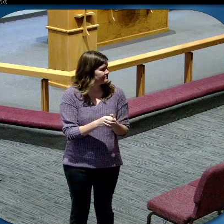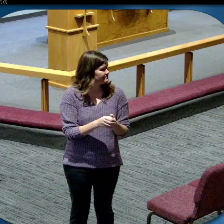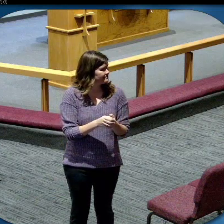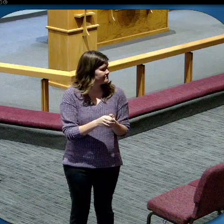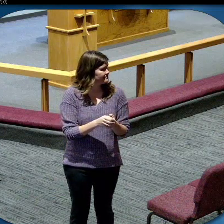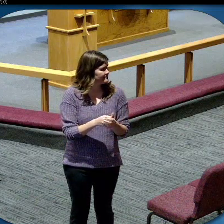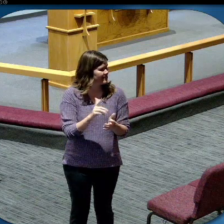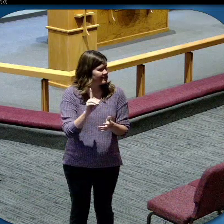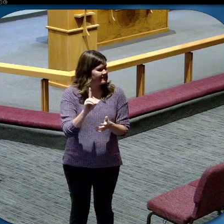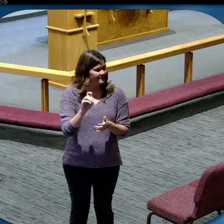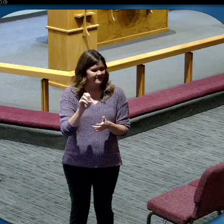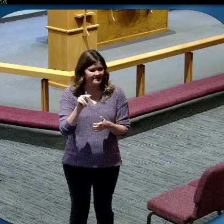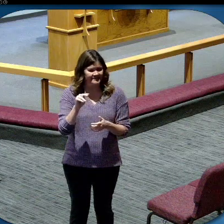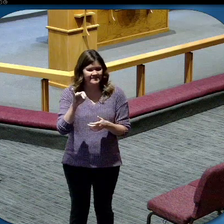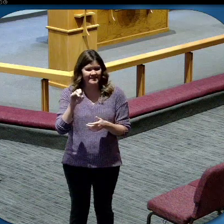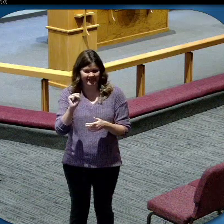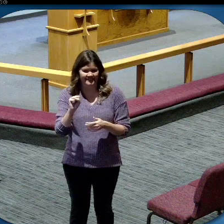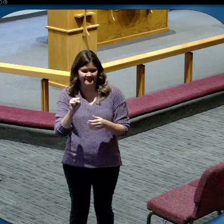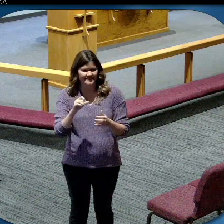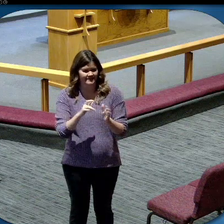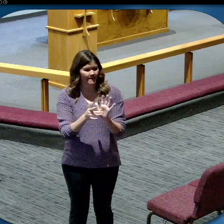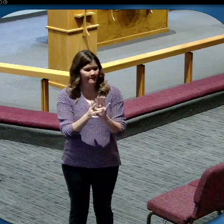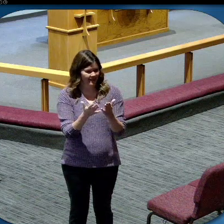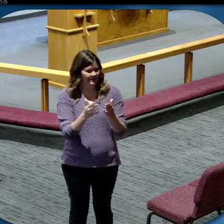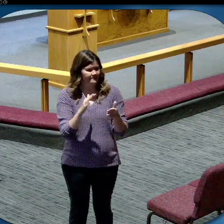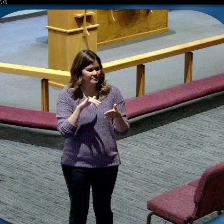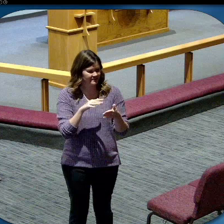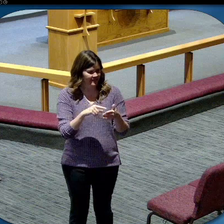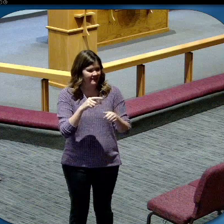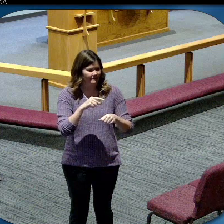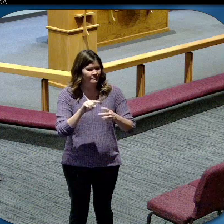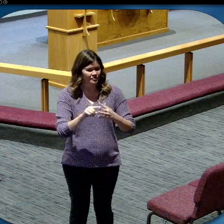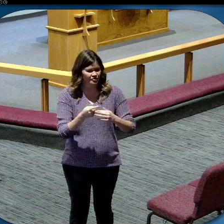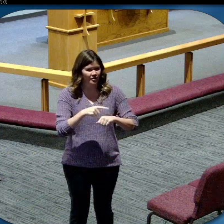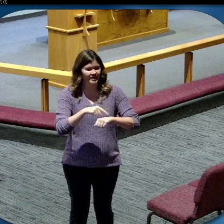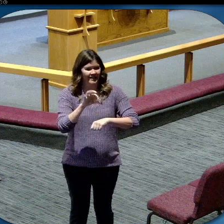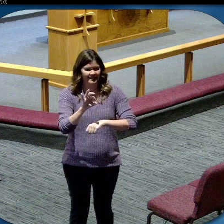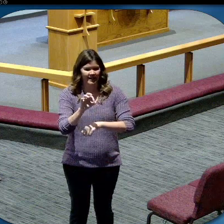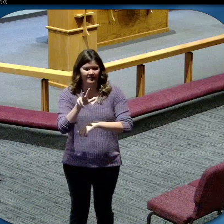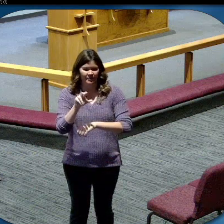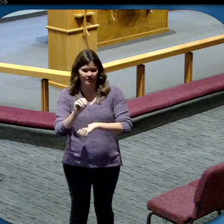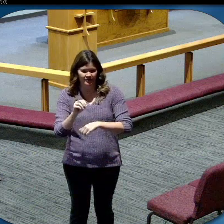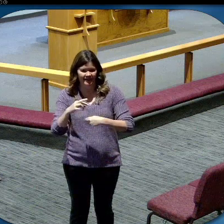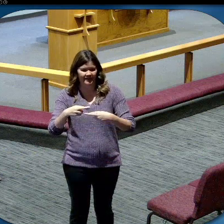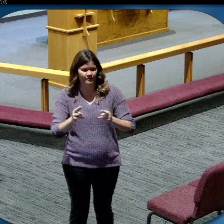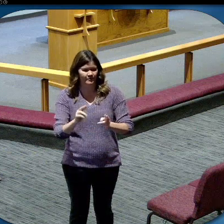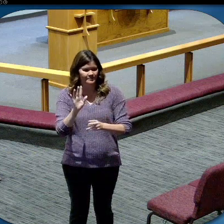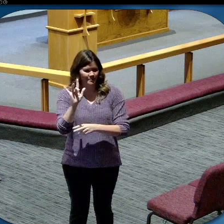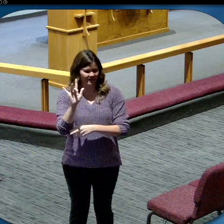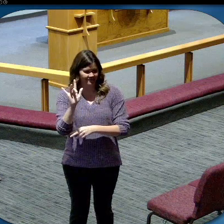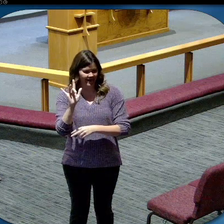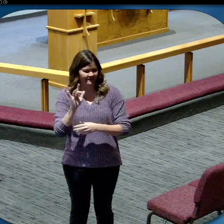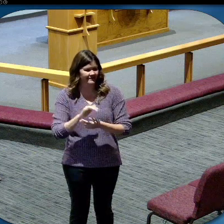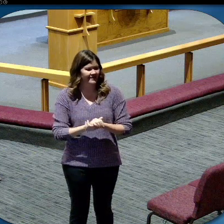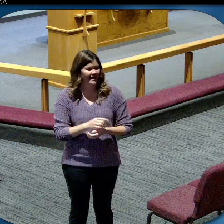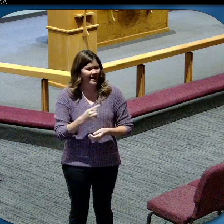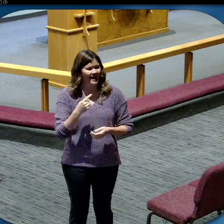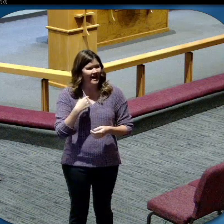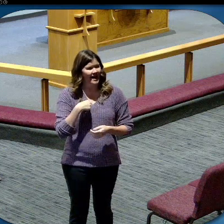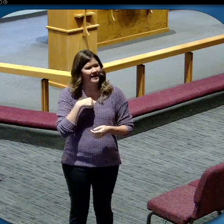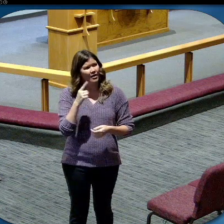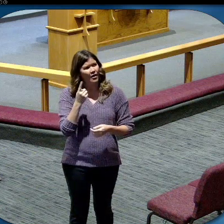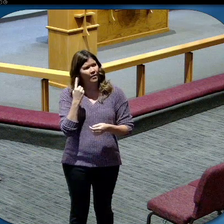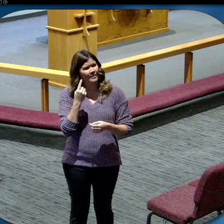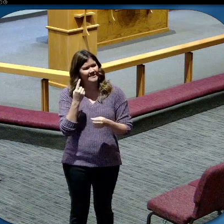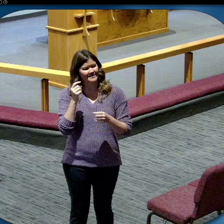Oh, Dennis is doing his as well at 9:30 up there in room 25. Yeah? I always get that confused.